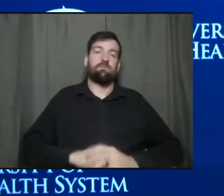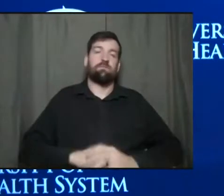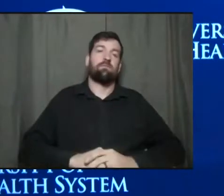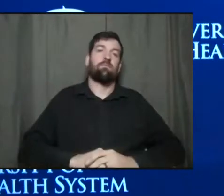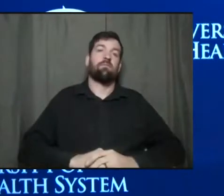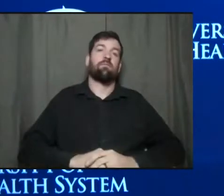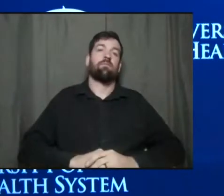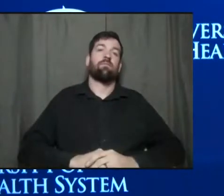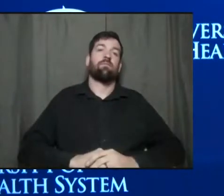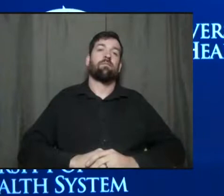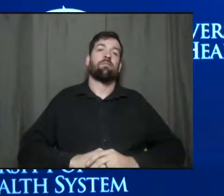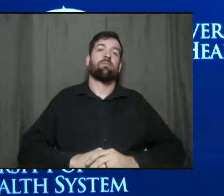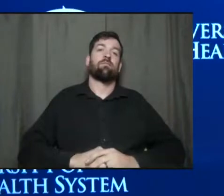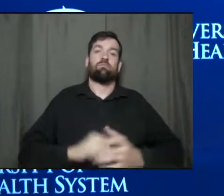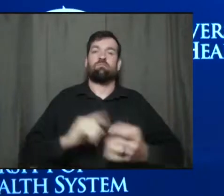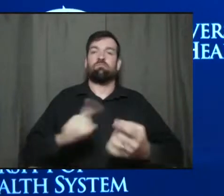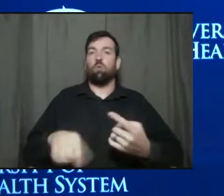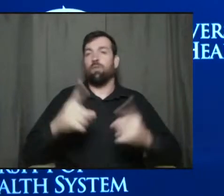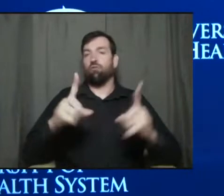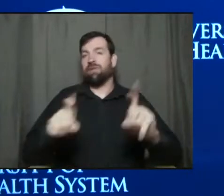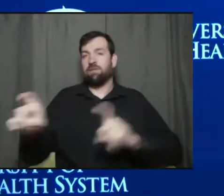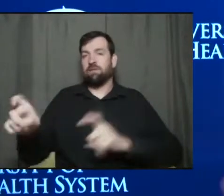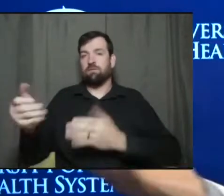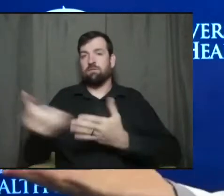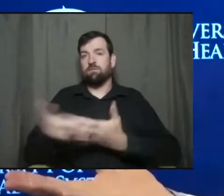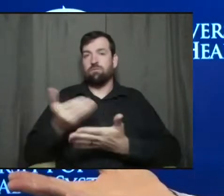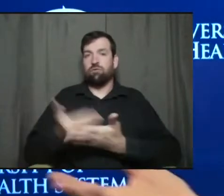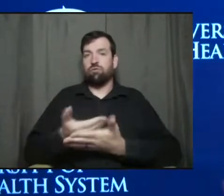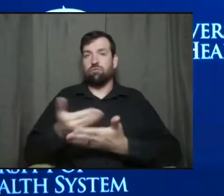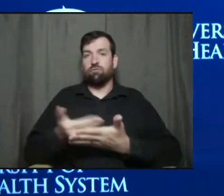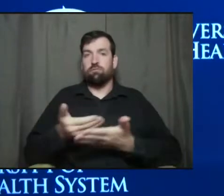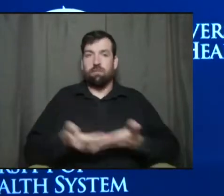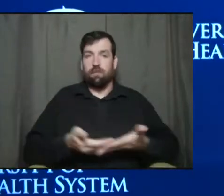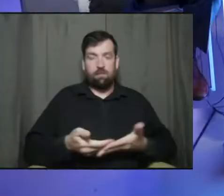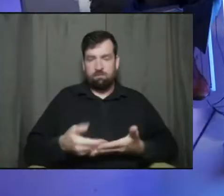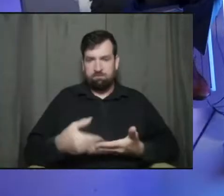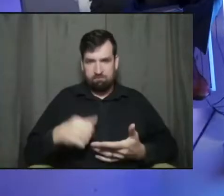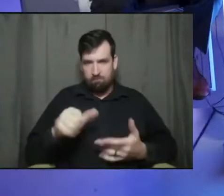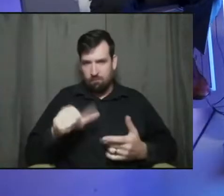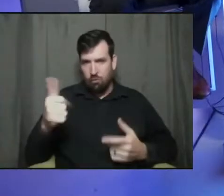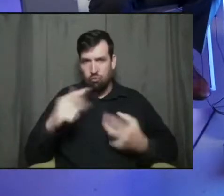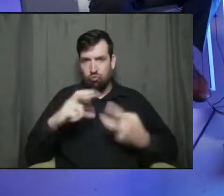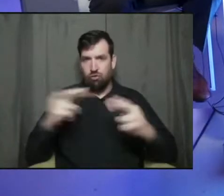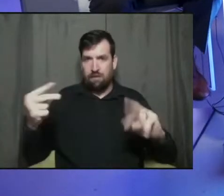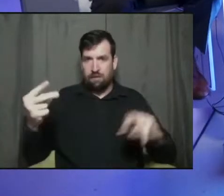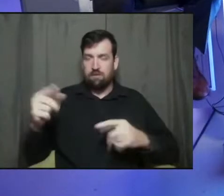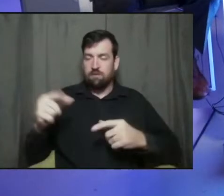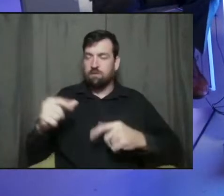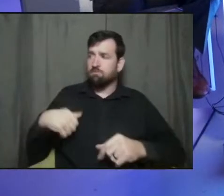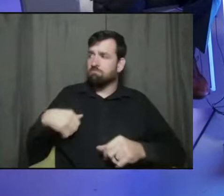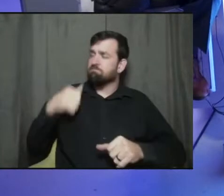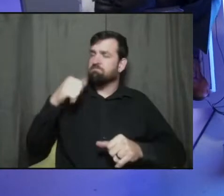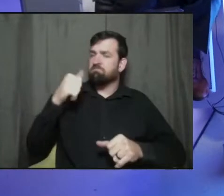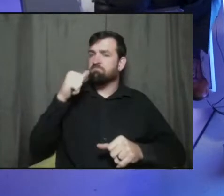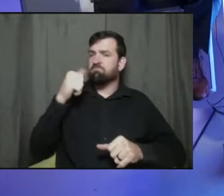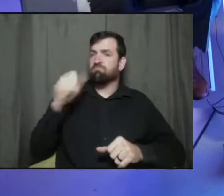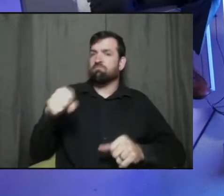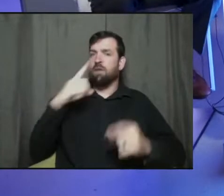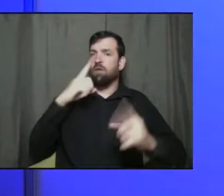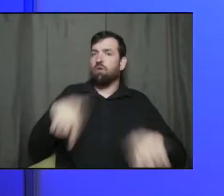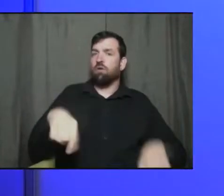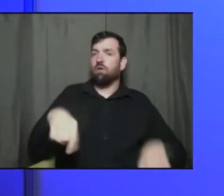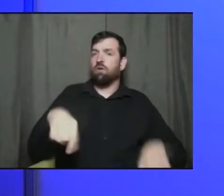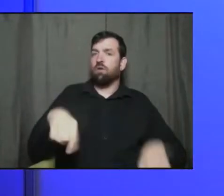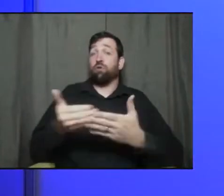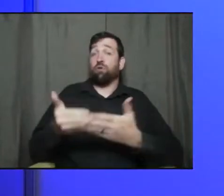they are tested, and it's one of the genes that we look for. I don't know. Other thoughts? Yeah, I agree. It is Newborn screening, just to be sure everybody knows,